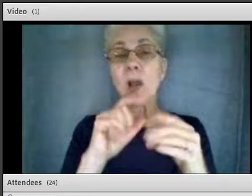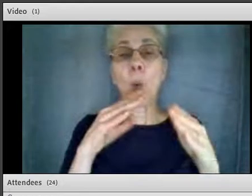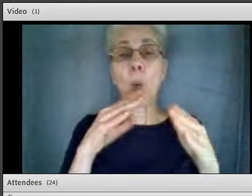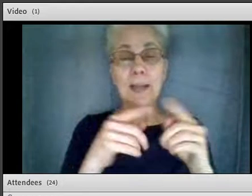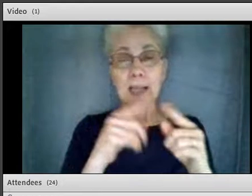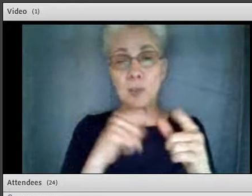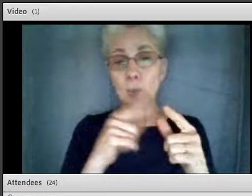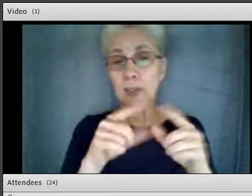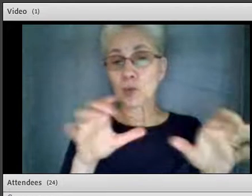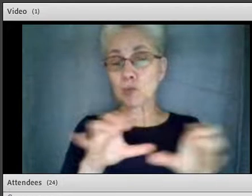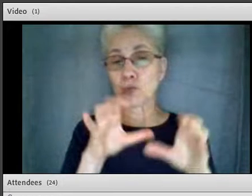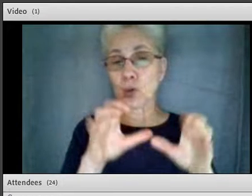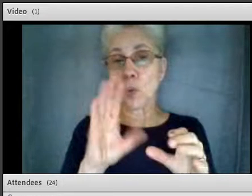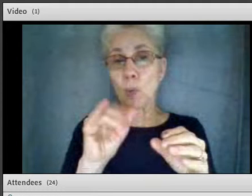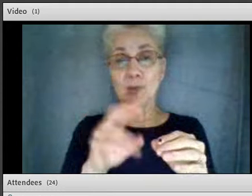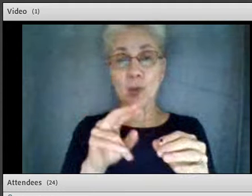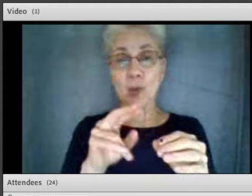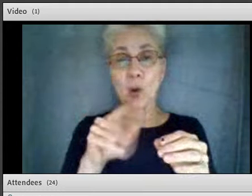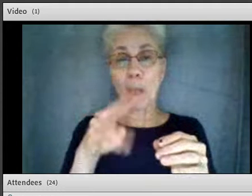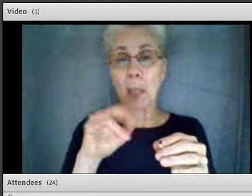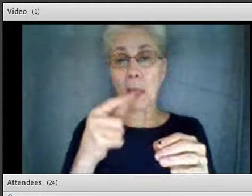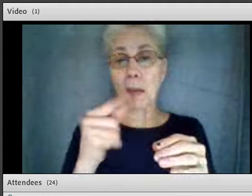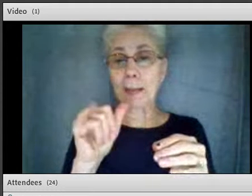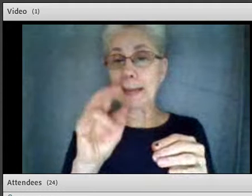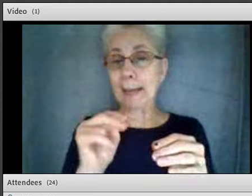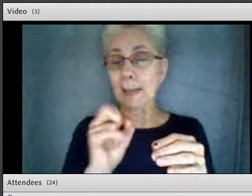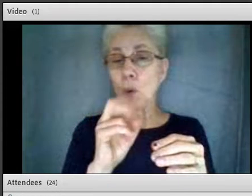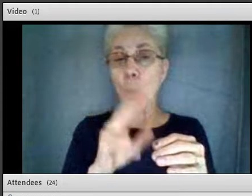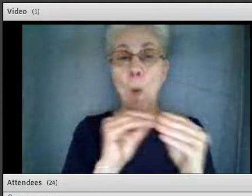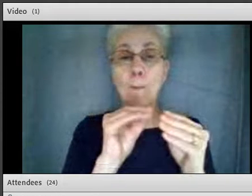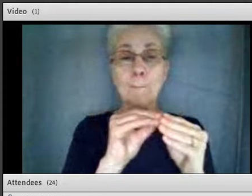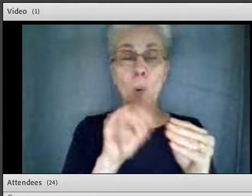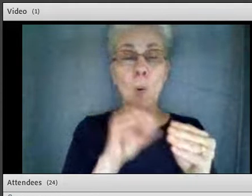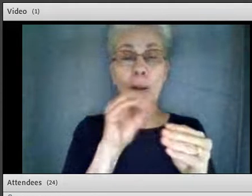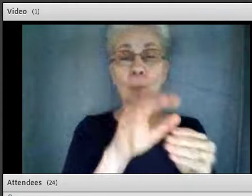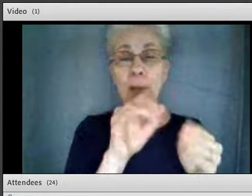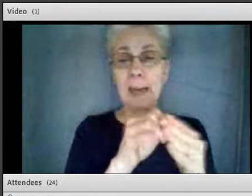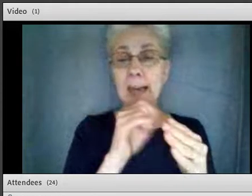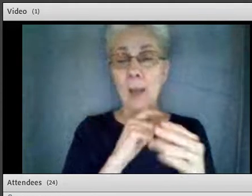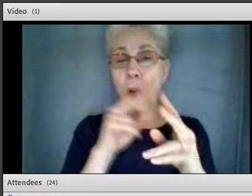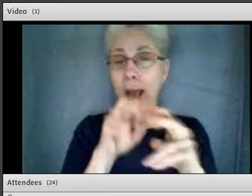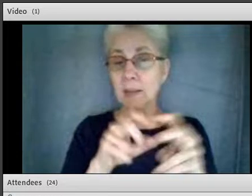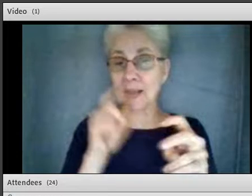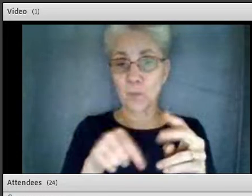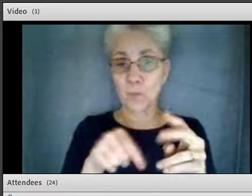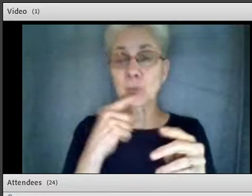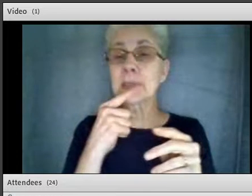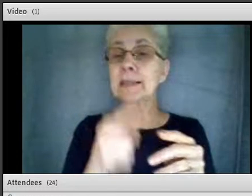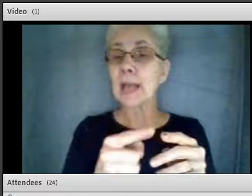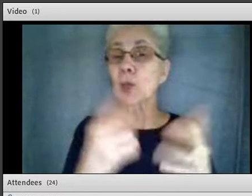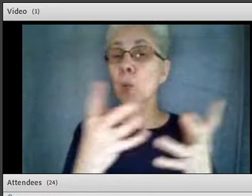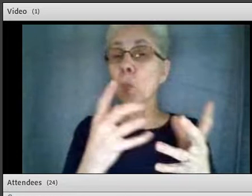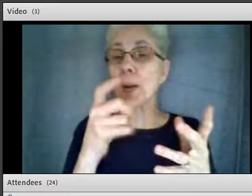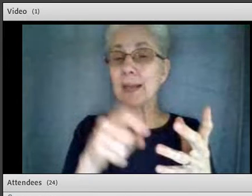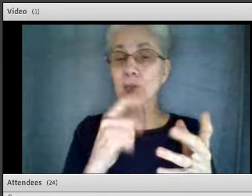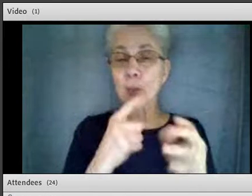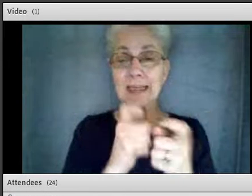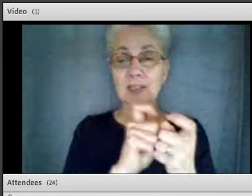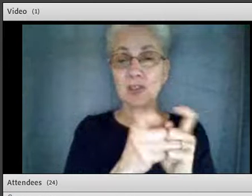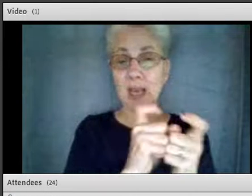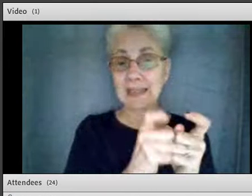take a site URL, put it in, and it will analyze it for you and tell you what needs to be adjusted for